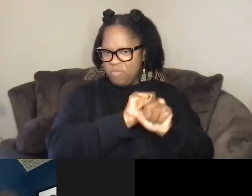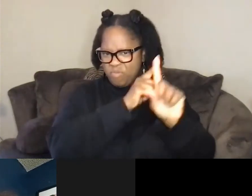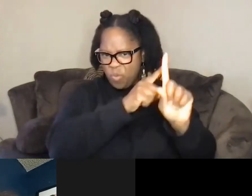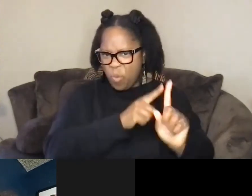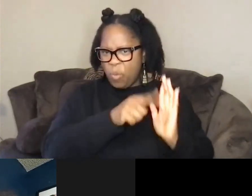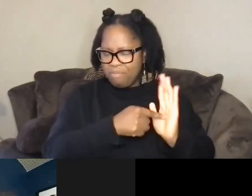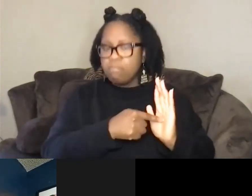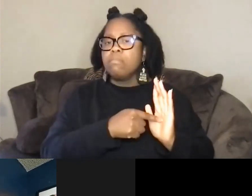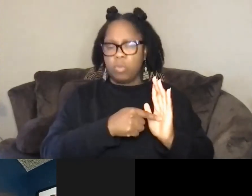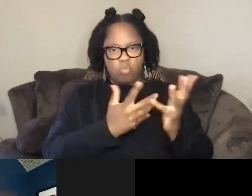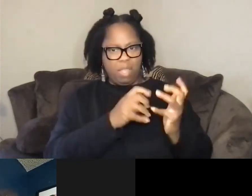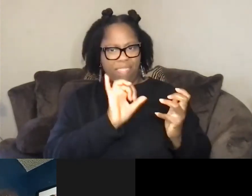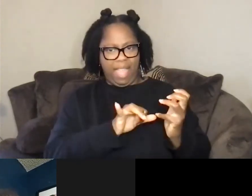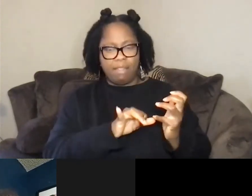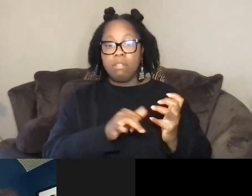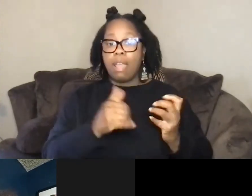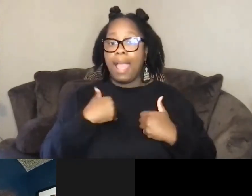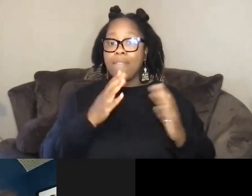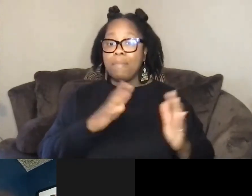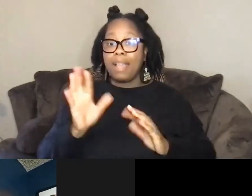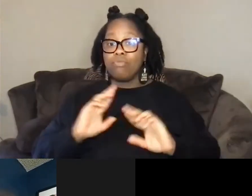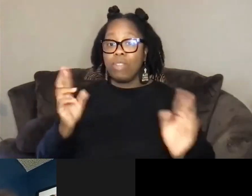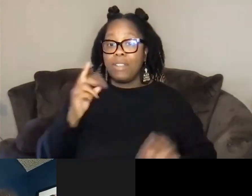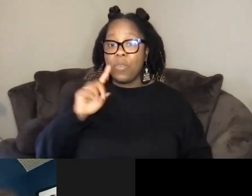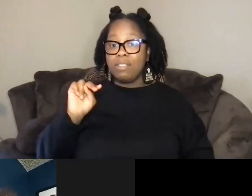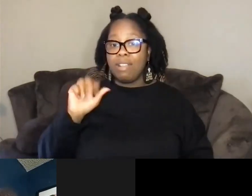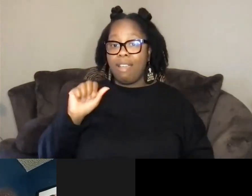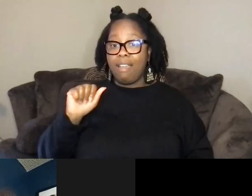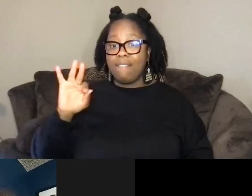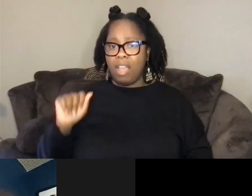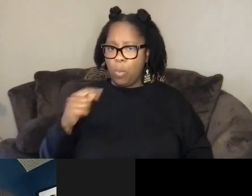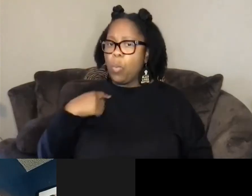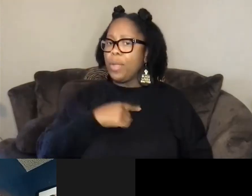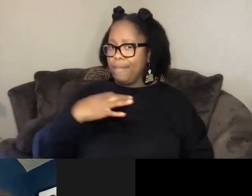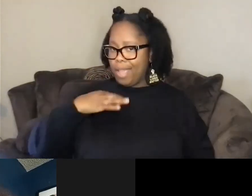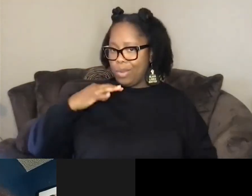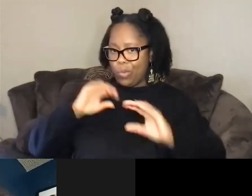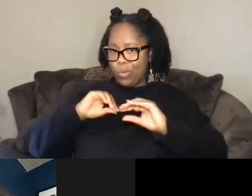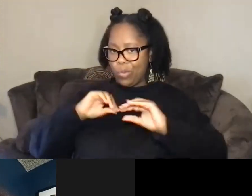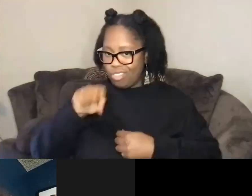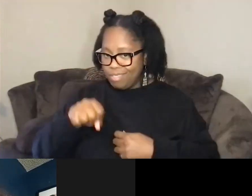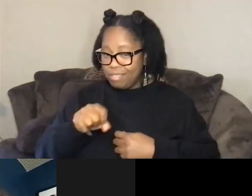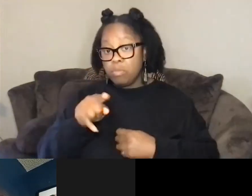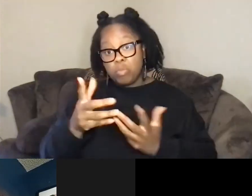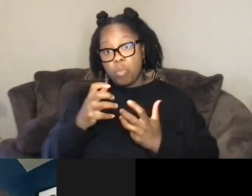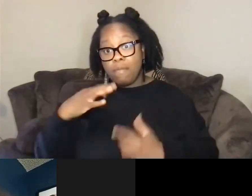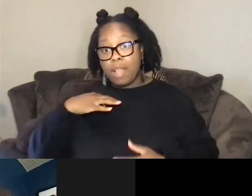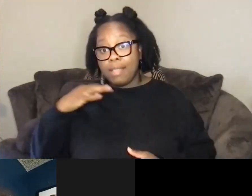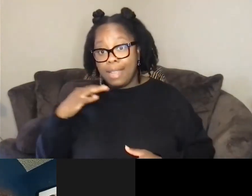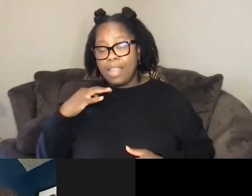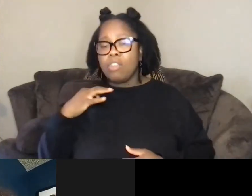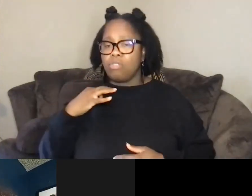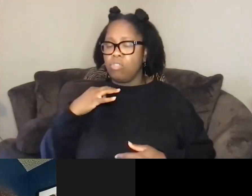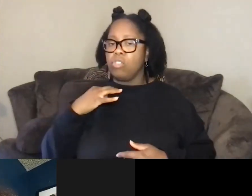work with NAAFA. We too are a volunteer organization. If you're interested in volunteering, you can use the